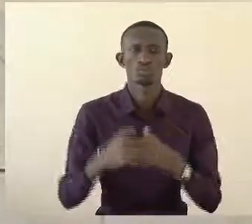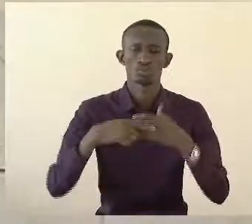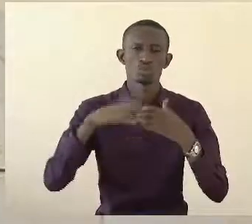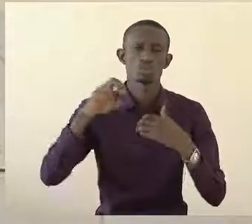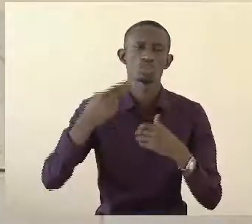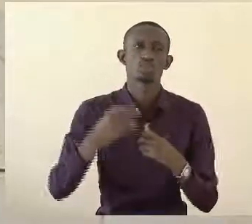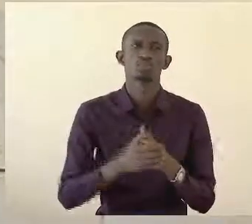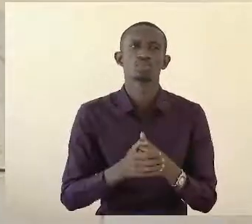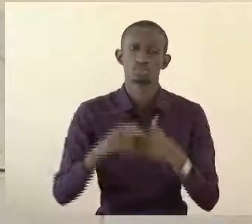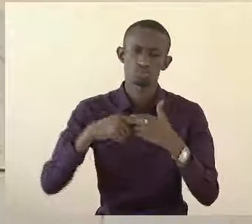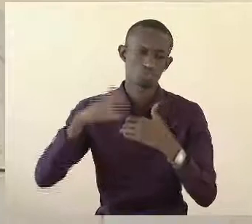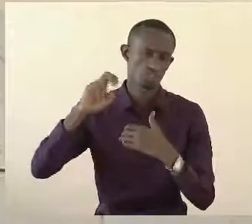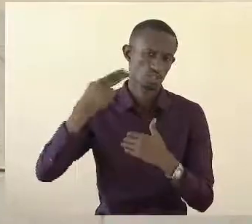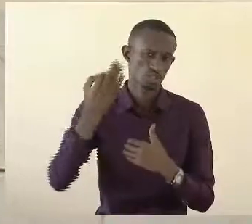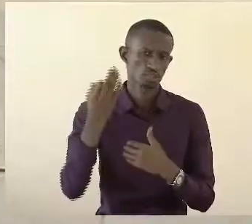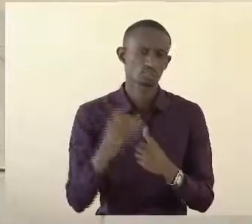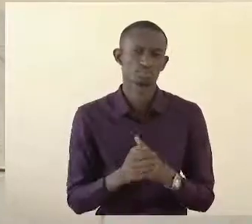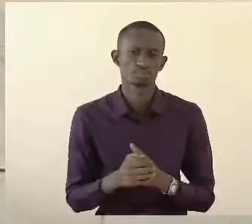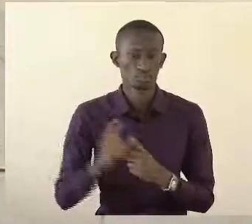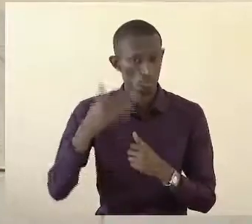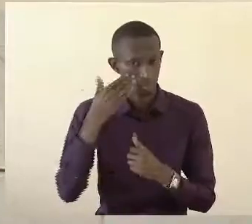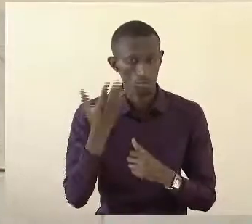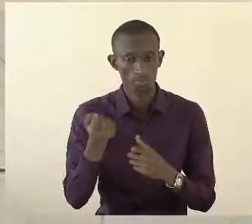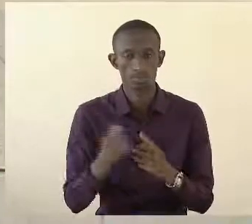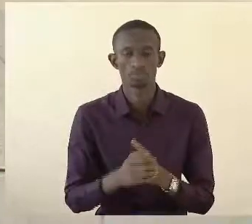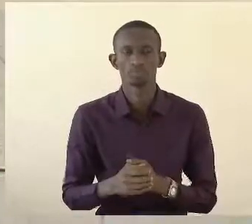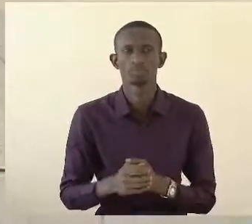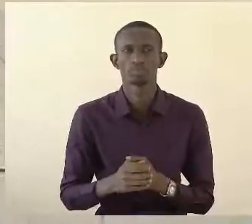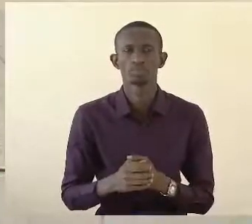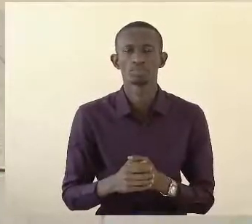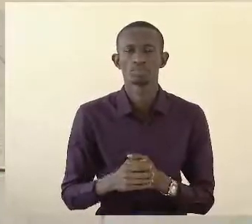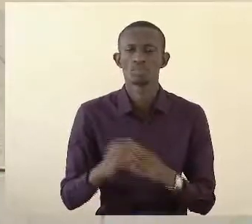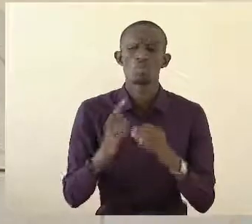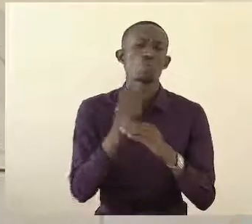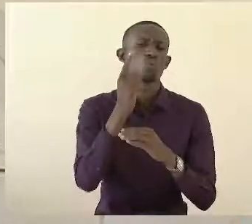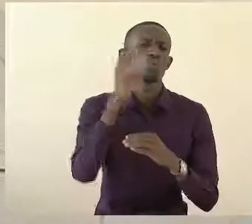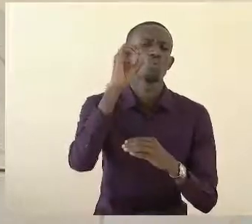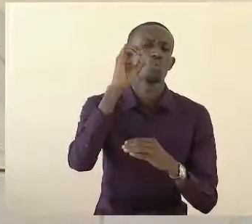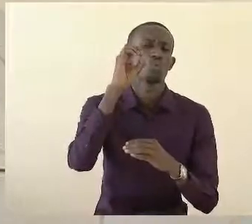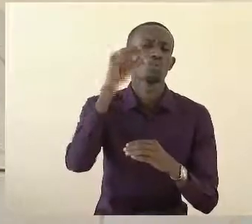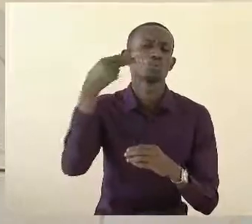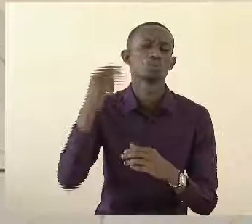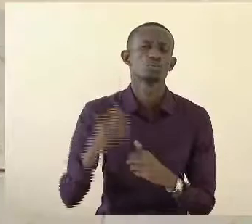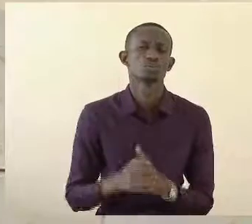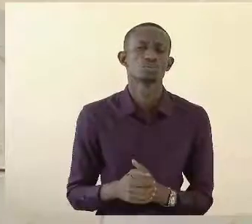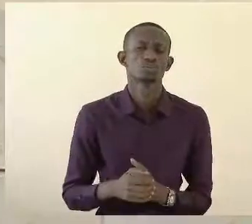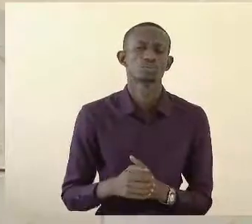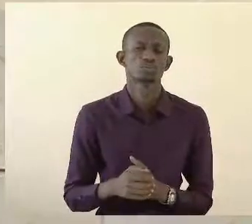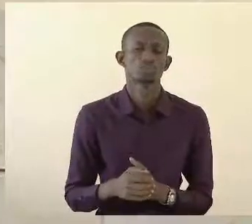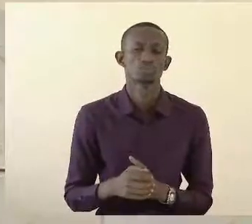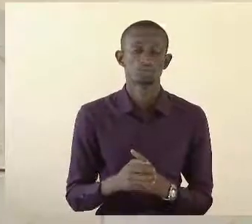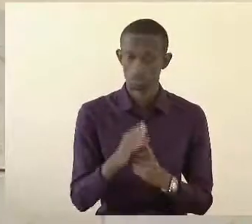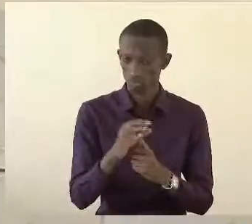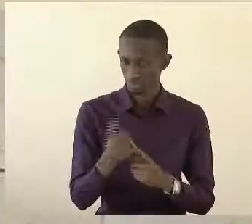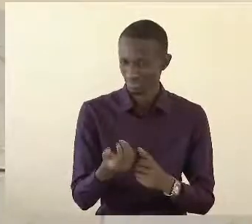CH3, and here we have OH. So again, it is